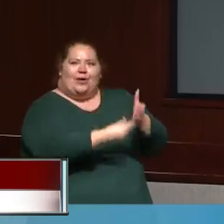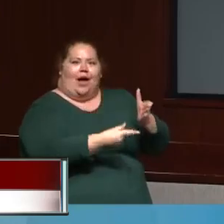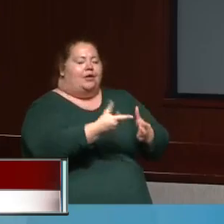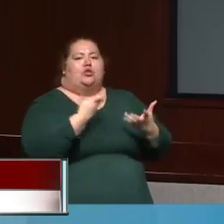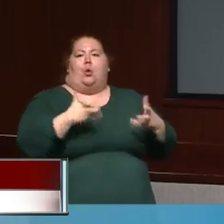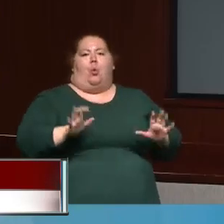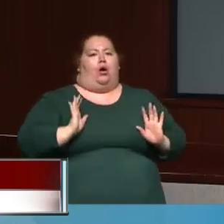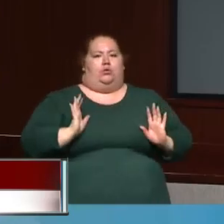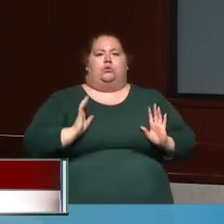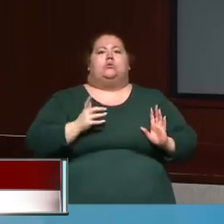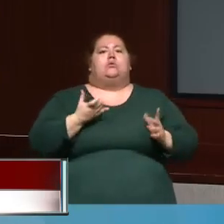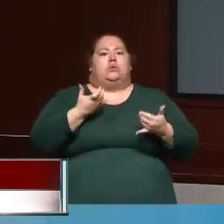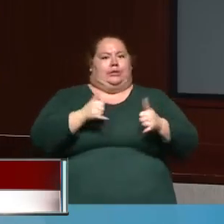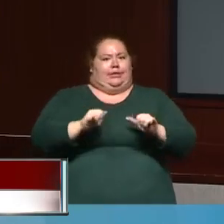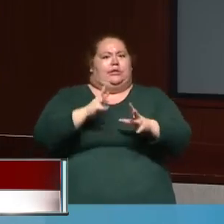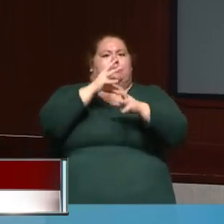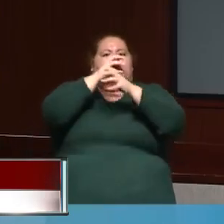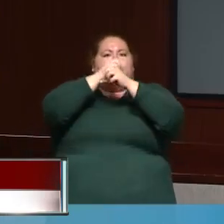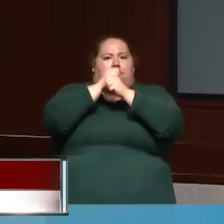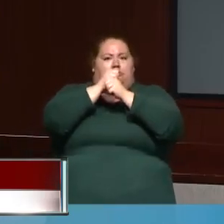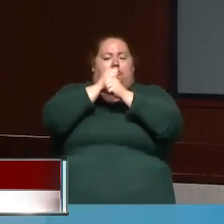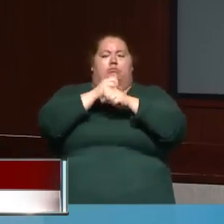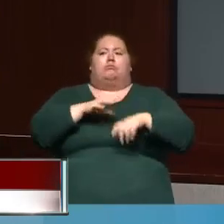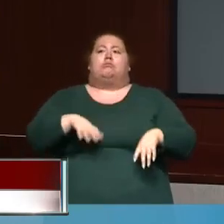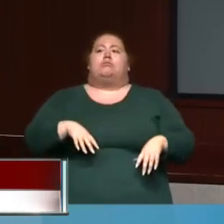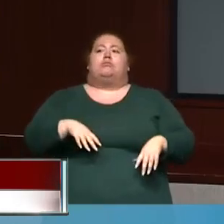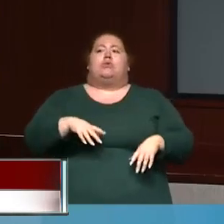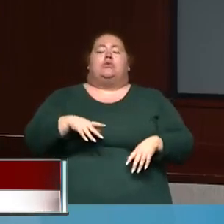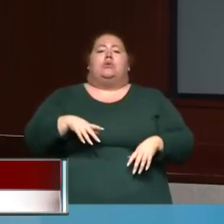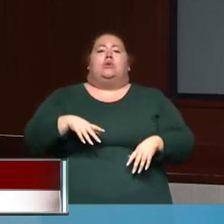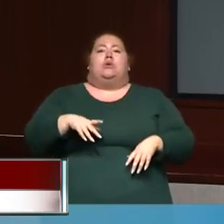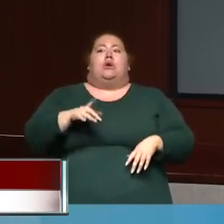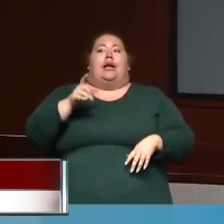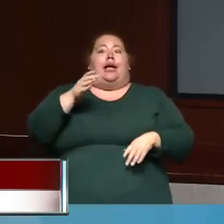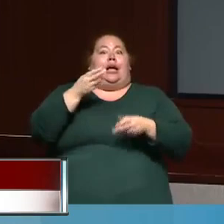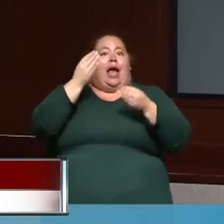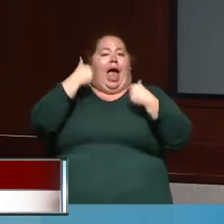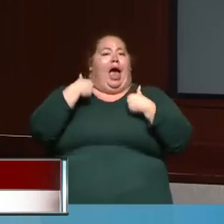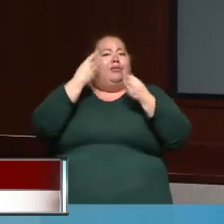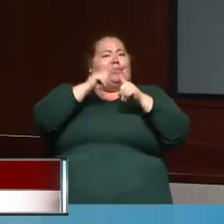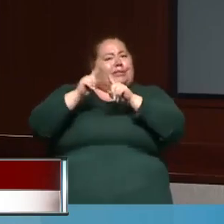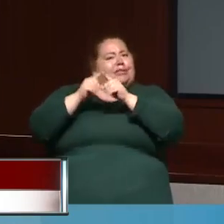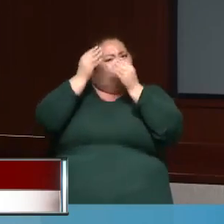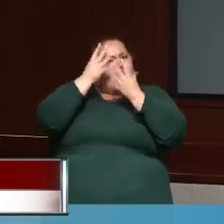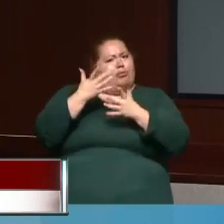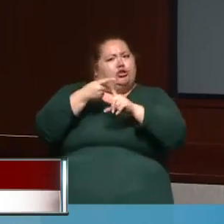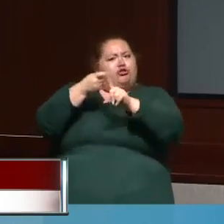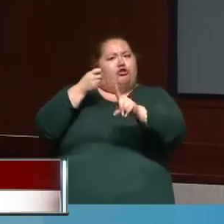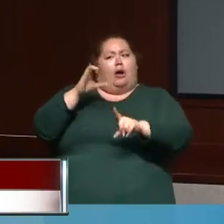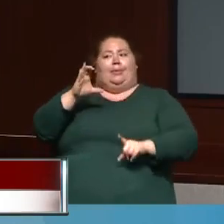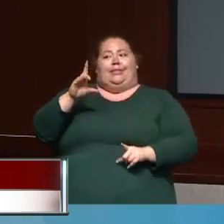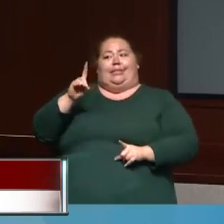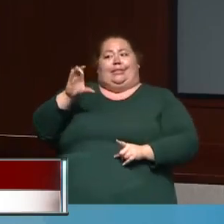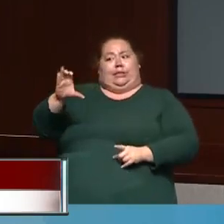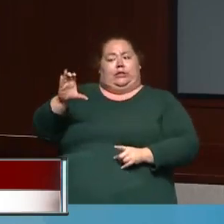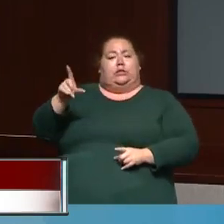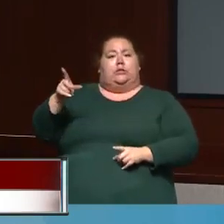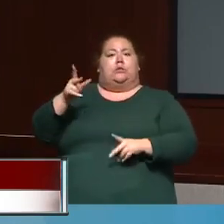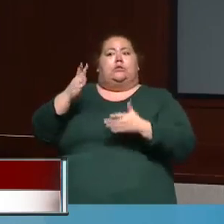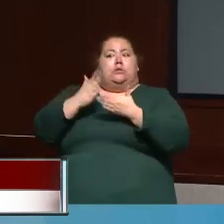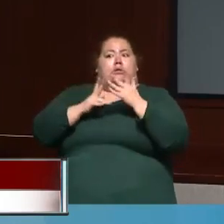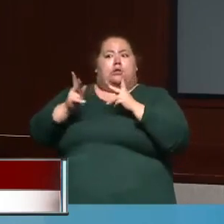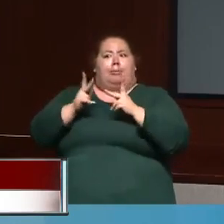at high risk. That information, the information that's come out of CDC about people who are at high risk of severe illness or